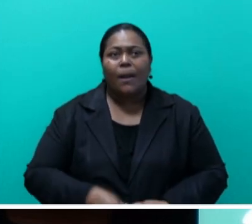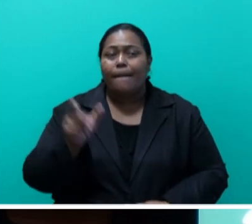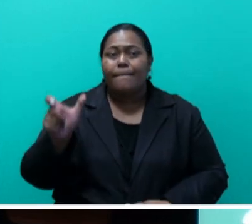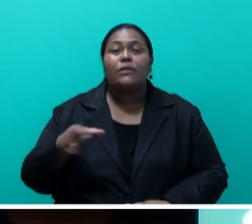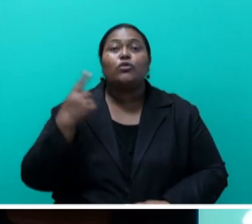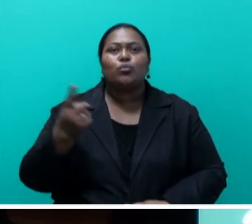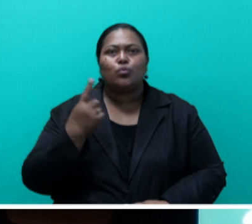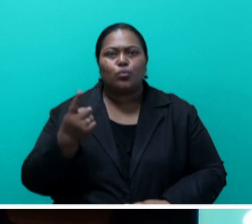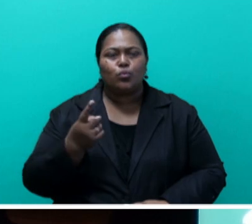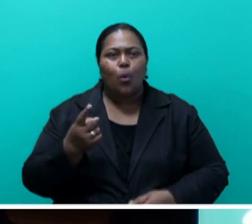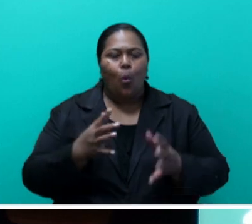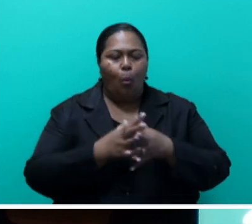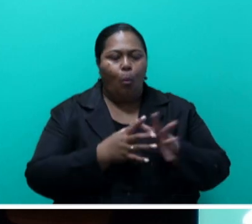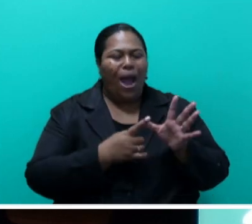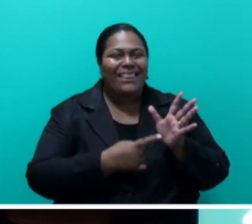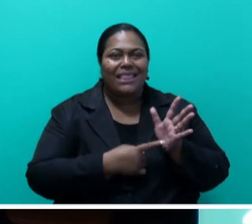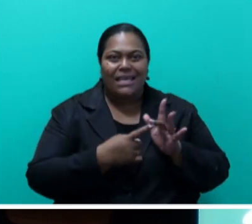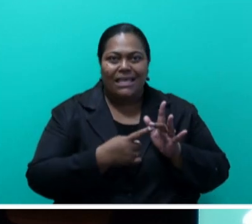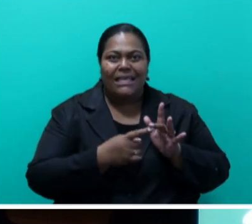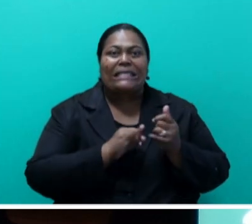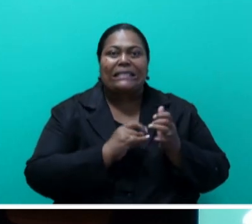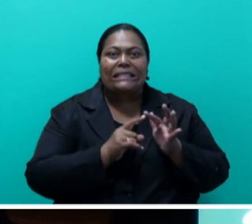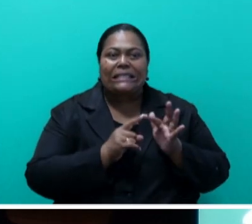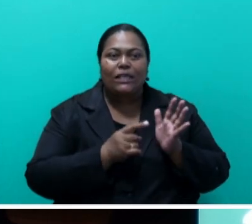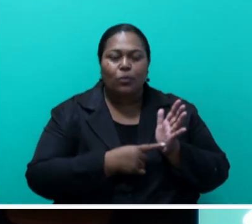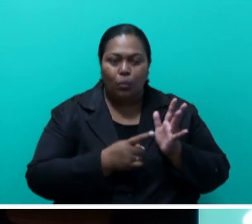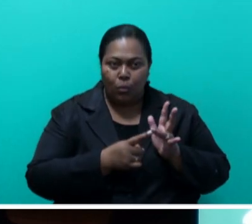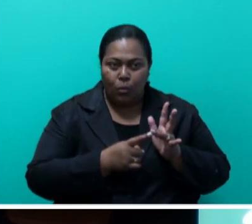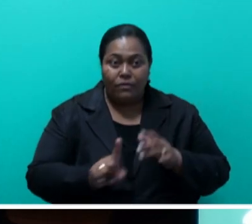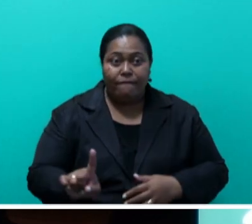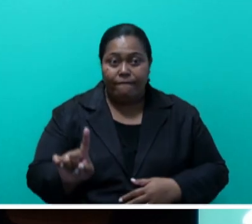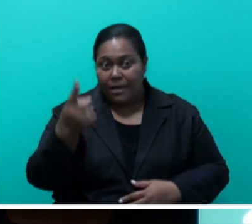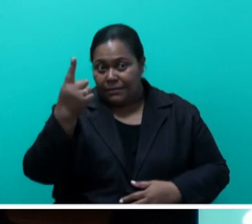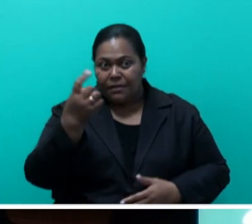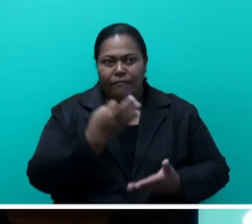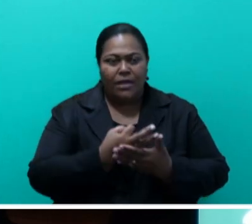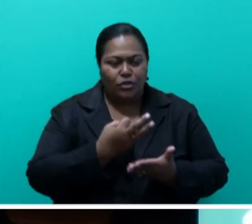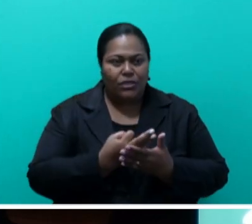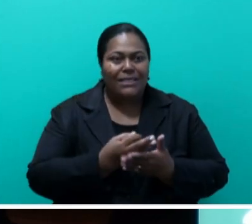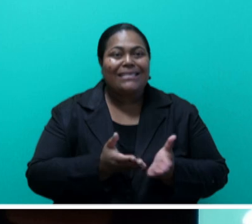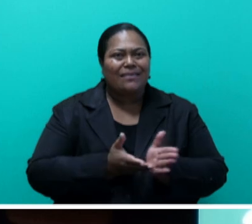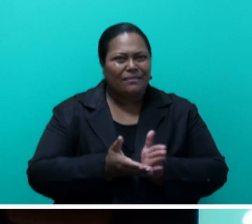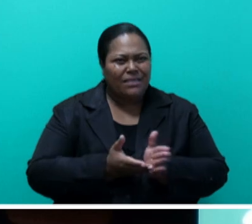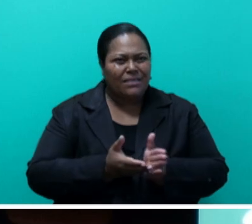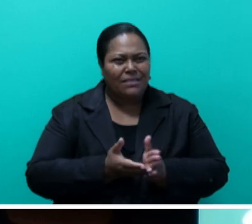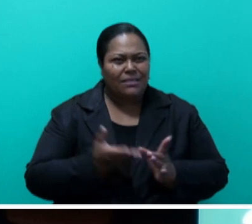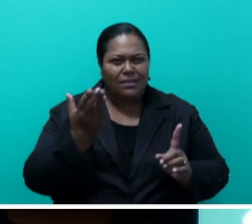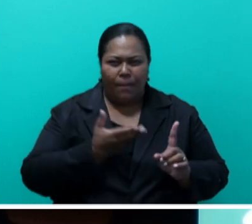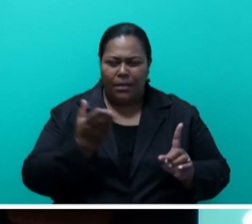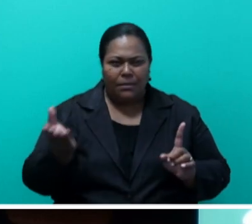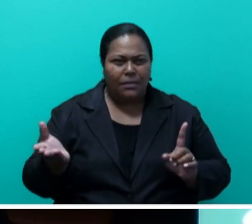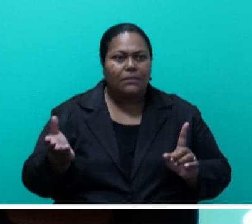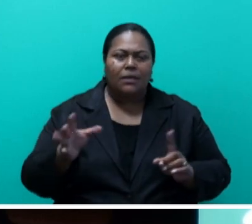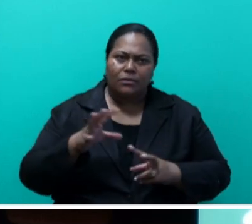Sito. She's been appointed as the first Financial Services Ombudsperson, as announced by the Reserve Bank of